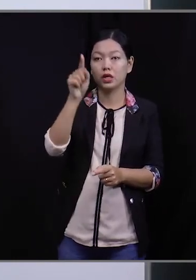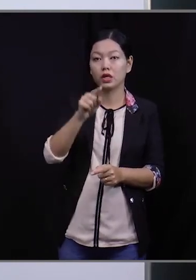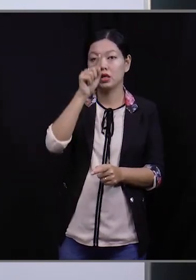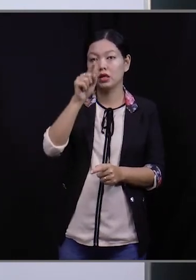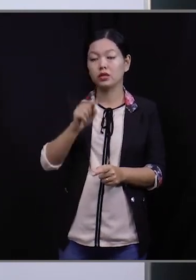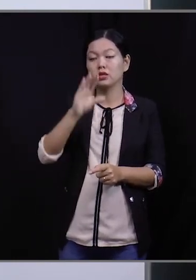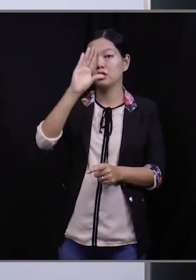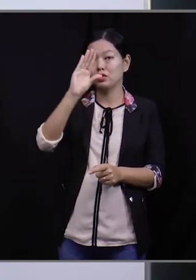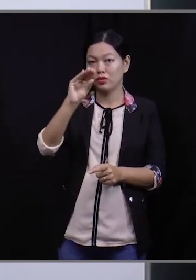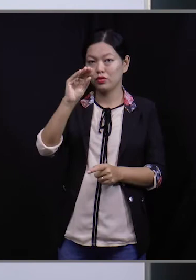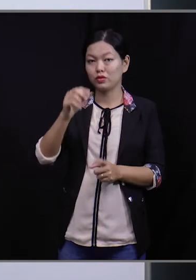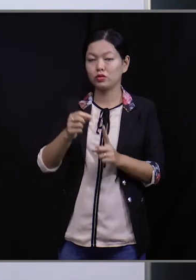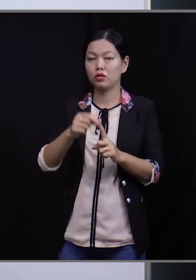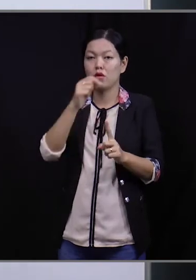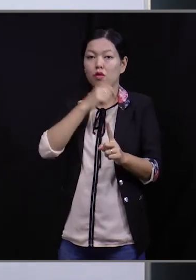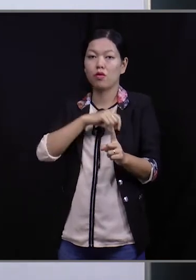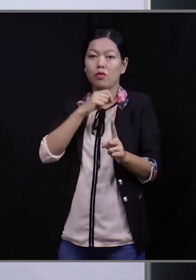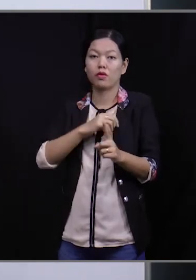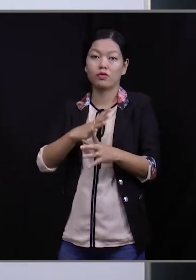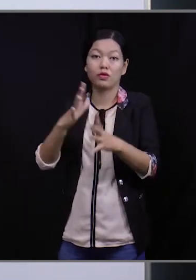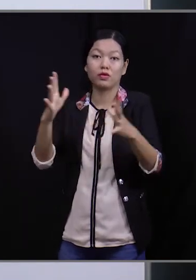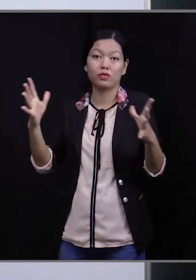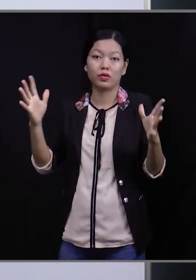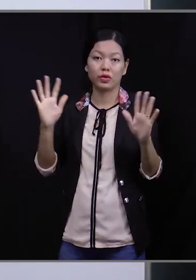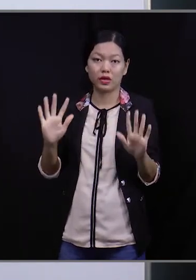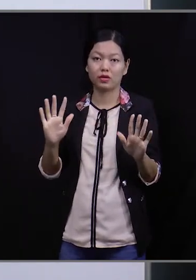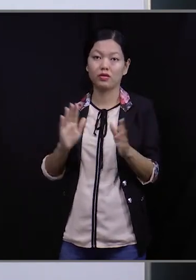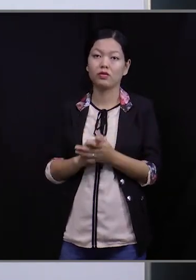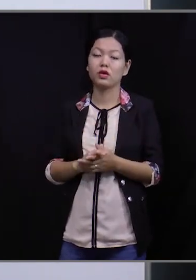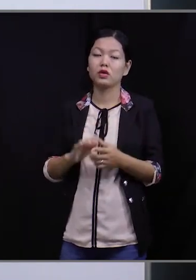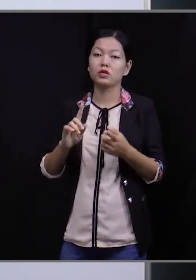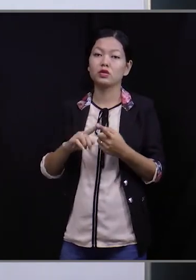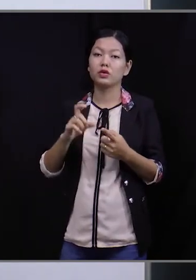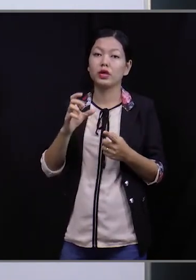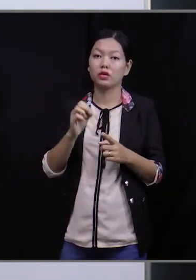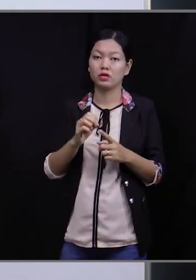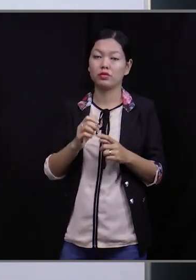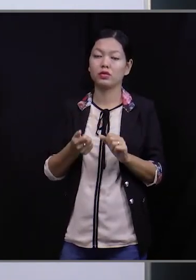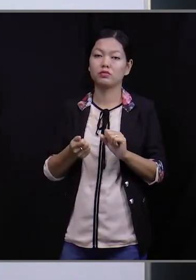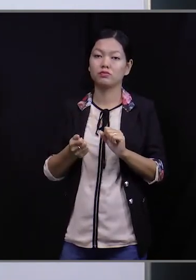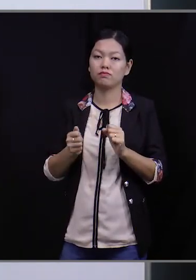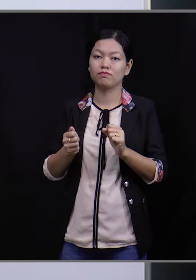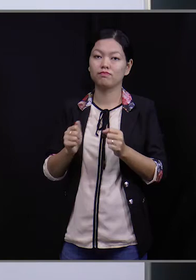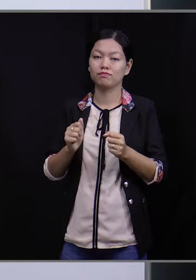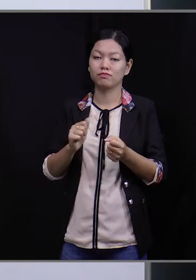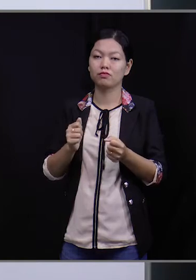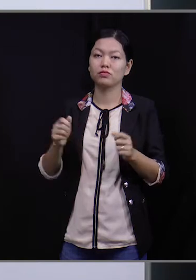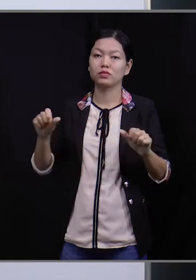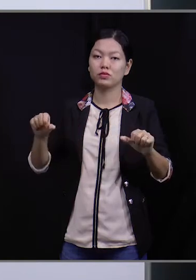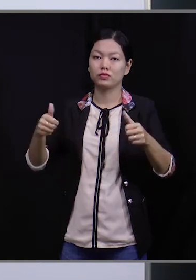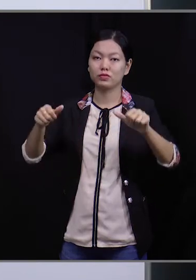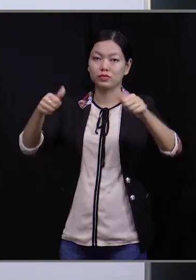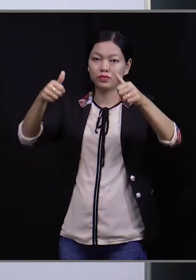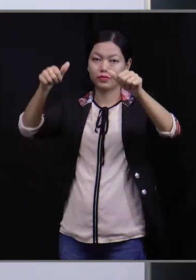thereby multiplying income, and then slowly and gradually economy will pick up itself. So in times of expansionary monetary